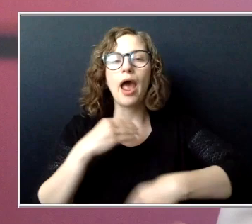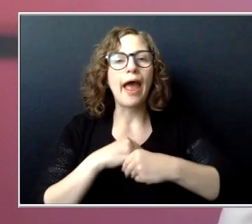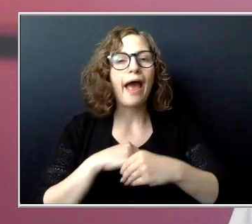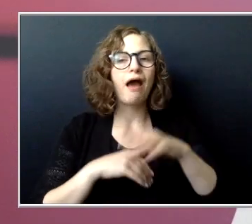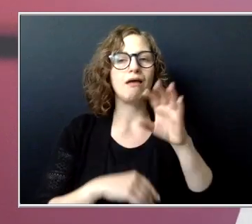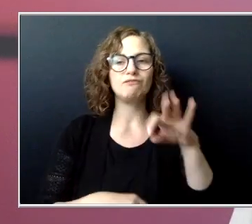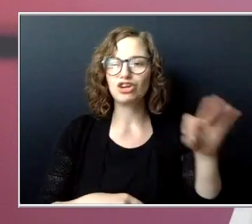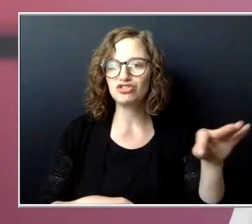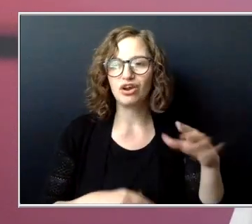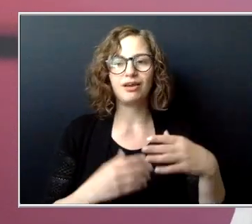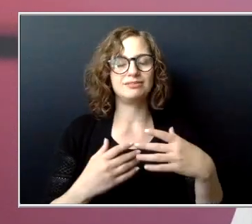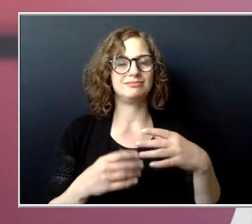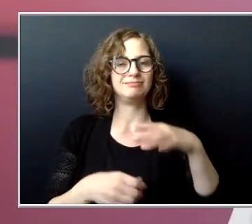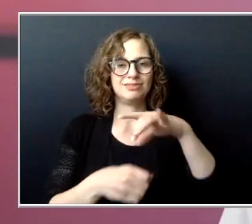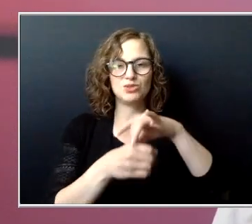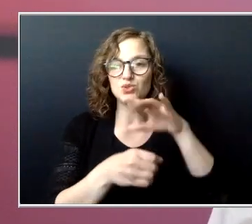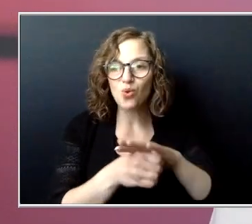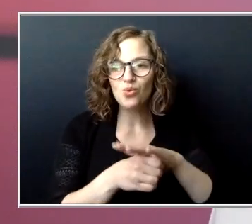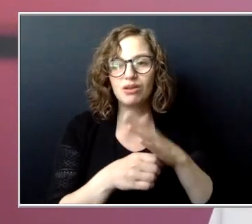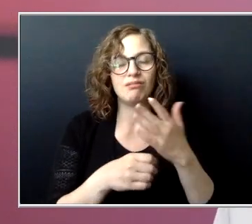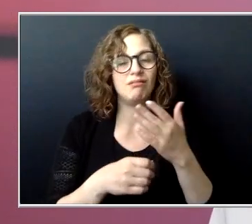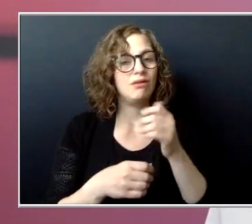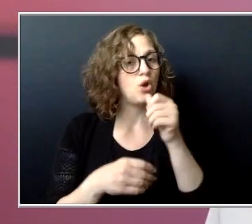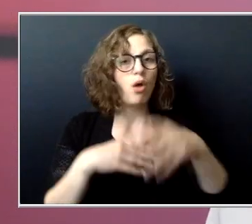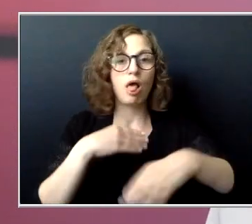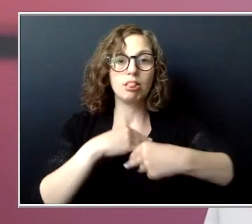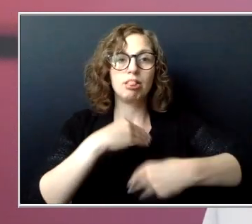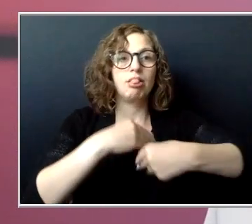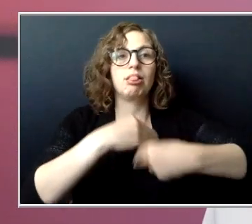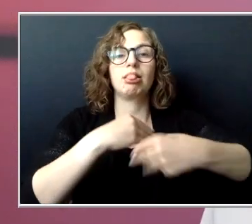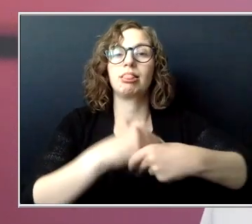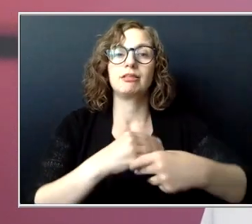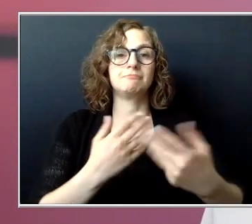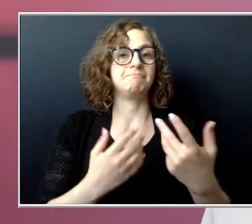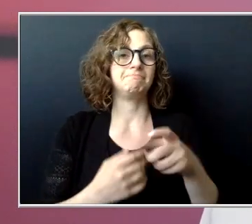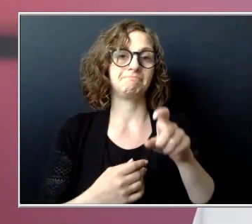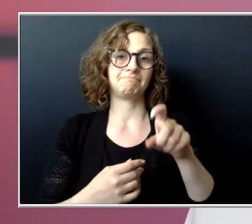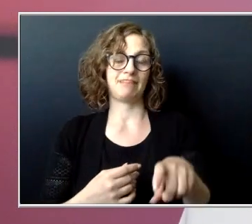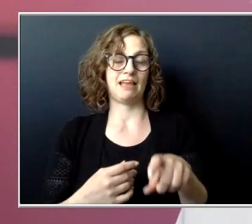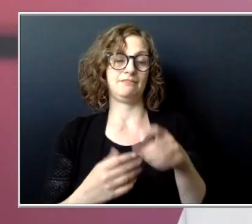pop. You have to learn to manage portion, and you